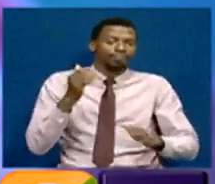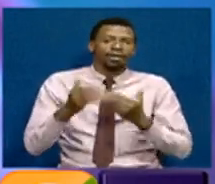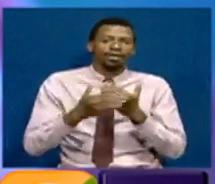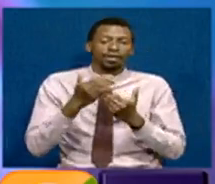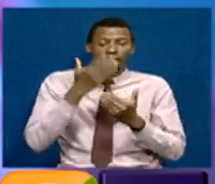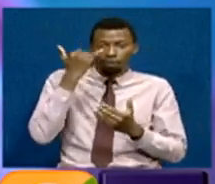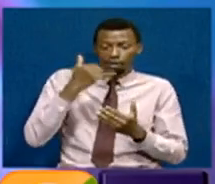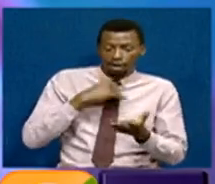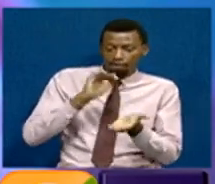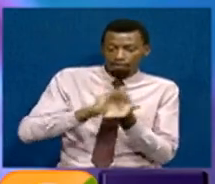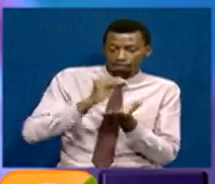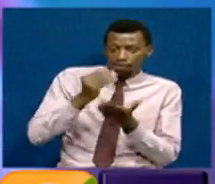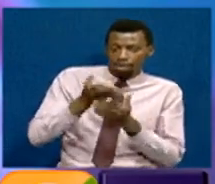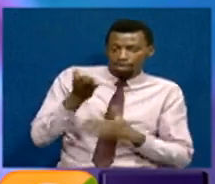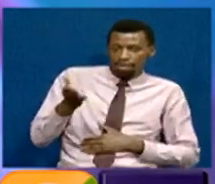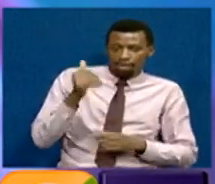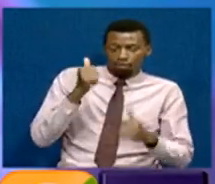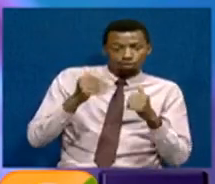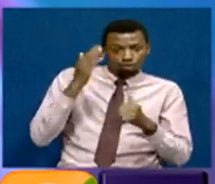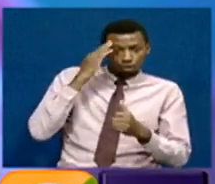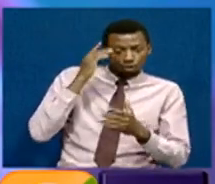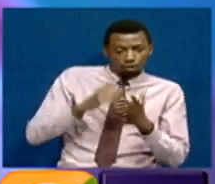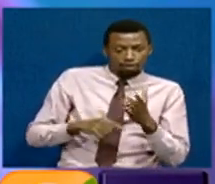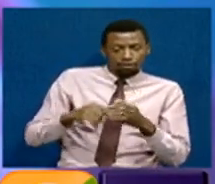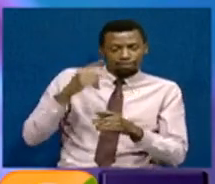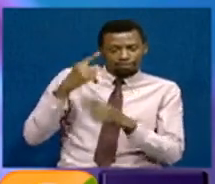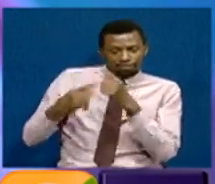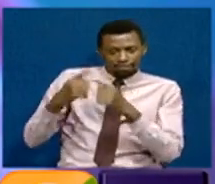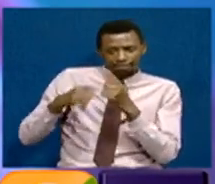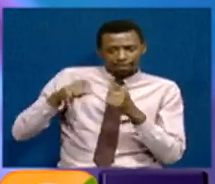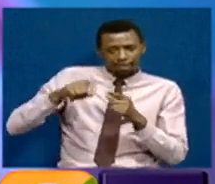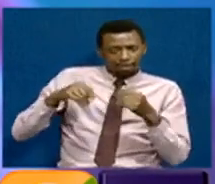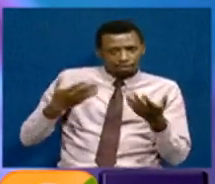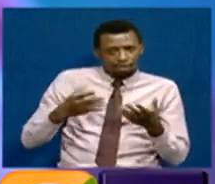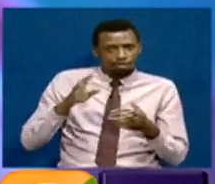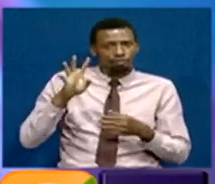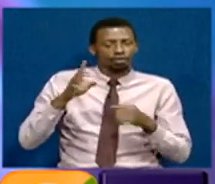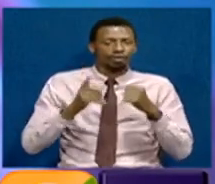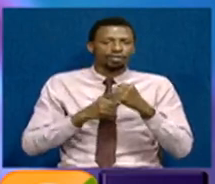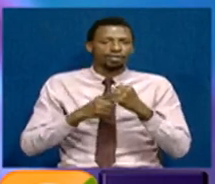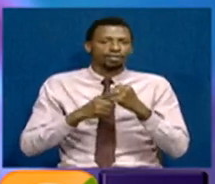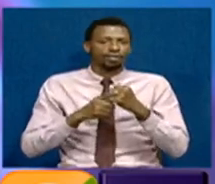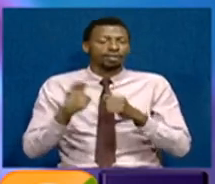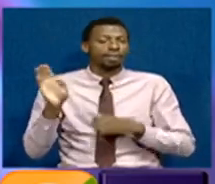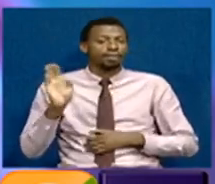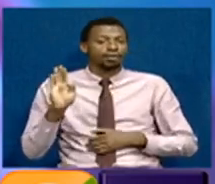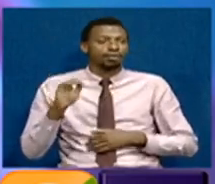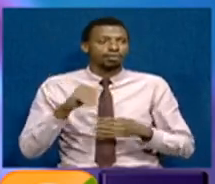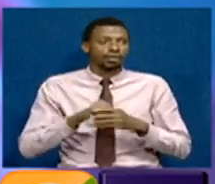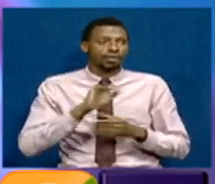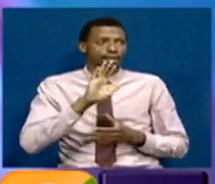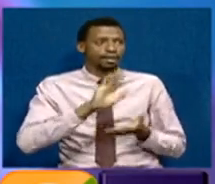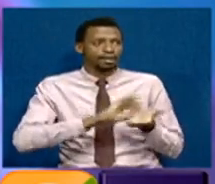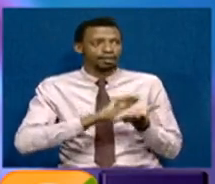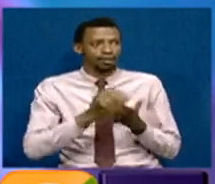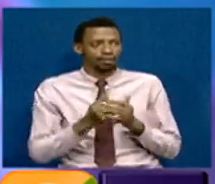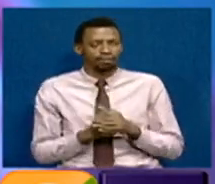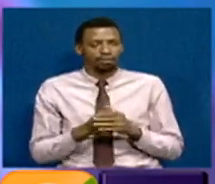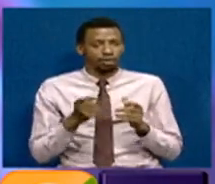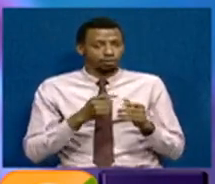there which we have established that in a year we need about 46 billion in that fund. And out of the